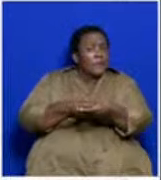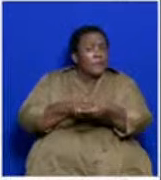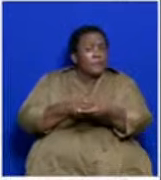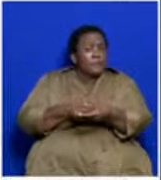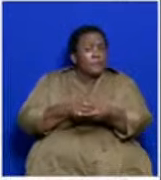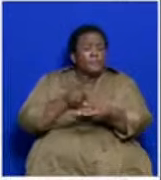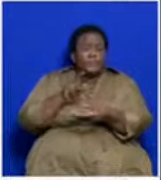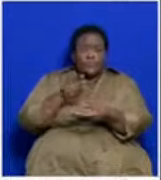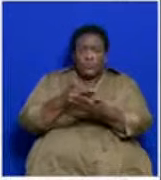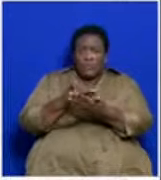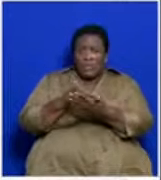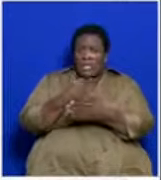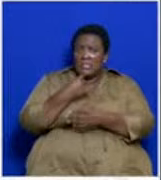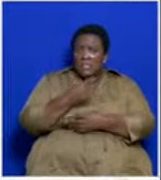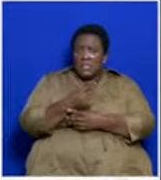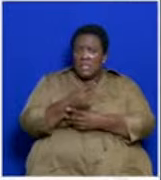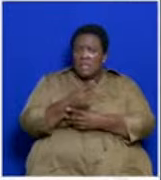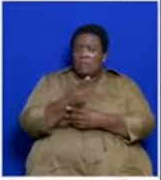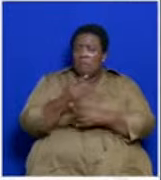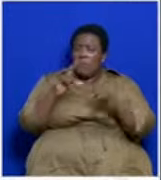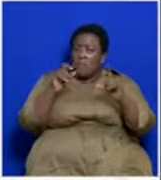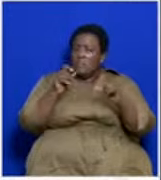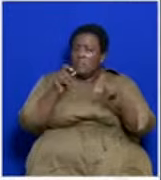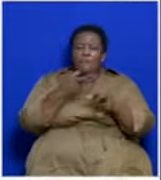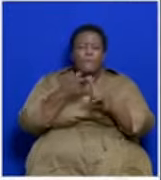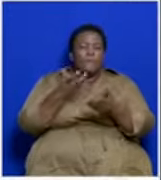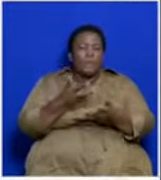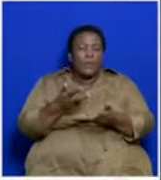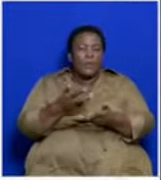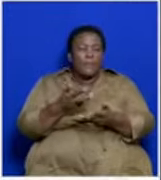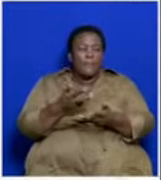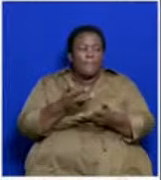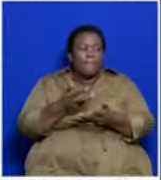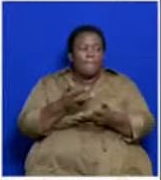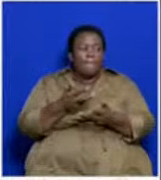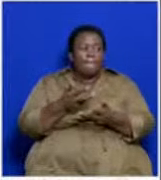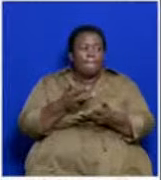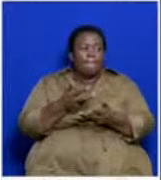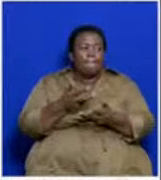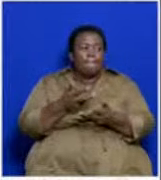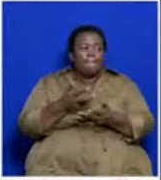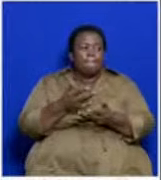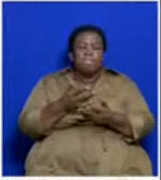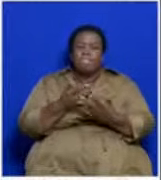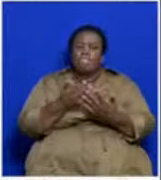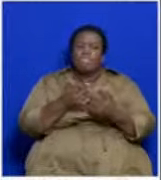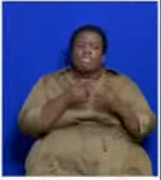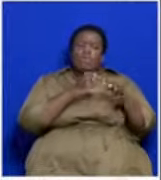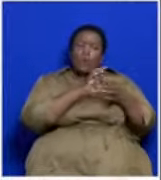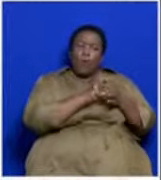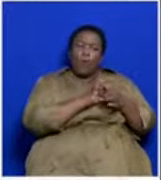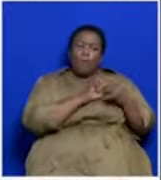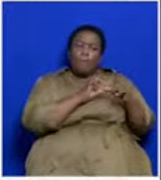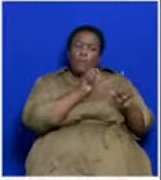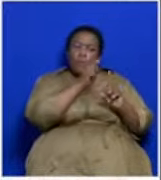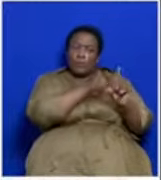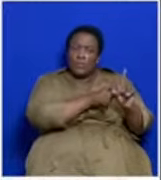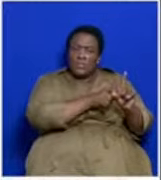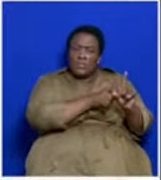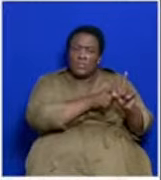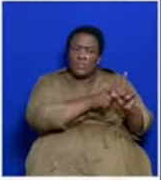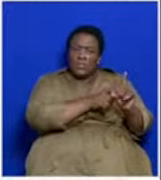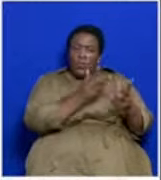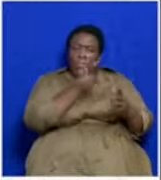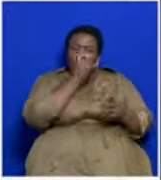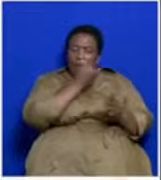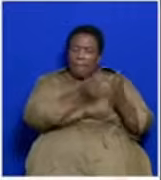those photographs were taken? Is it at the complainant's residence where the crime took place? Yeah, it Or was